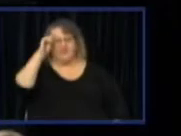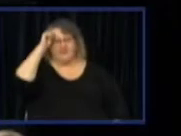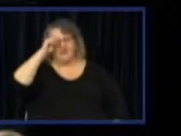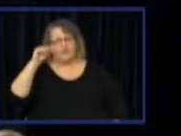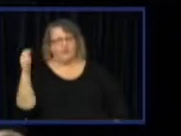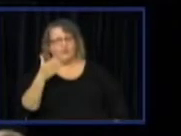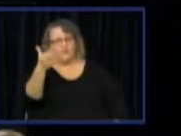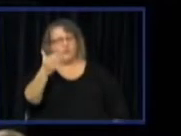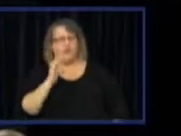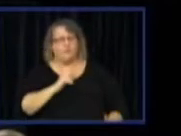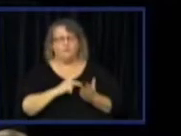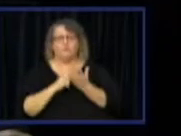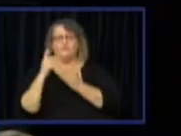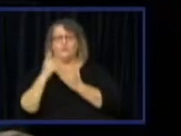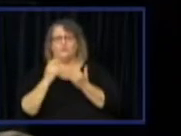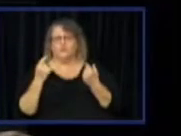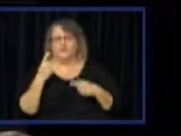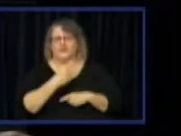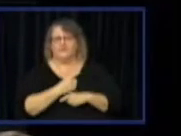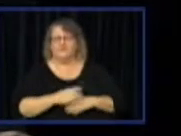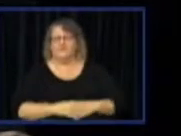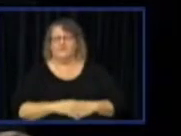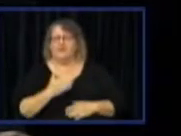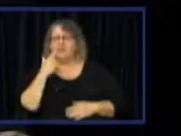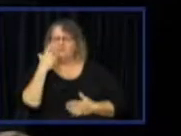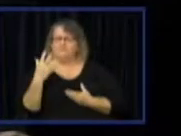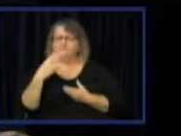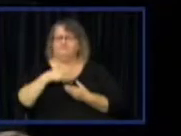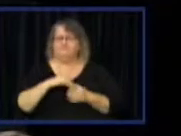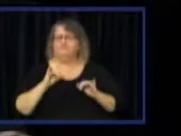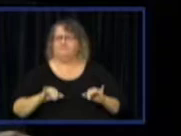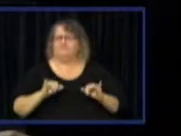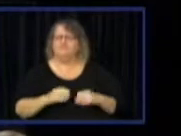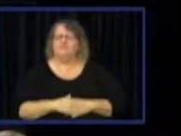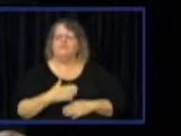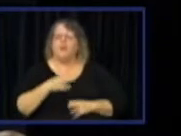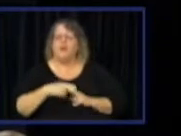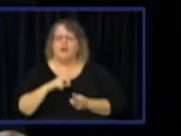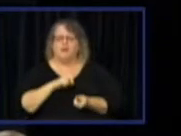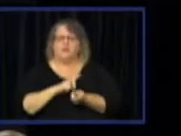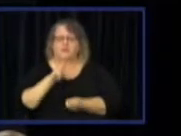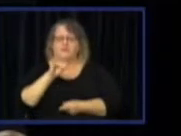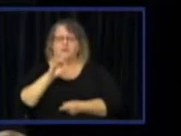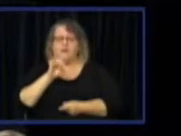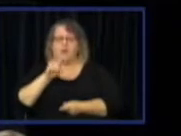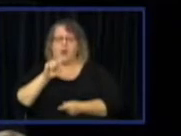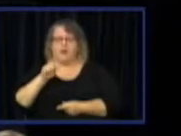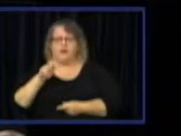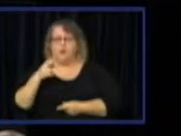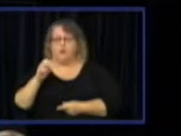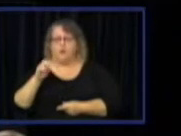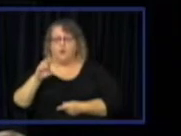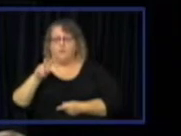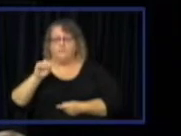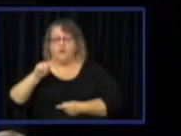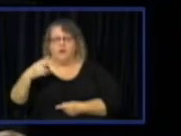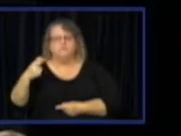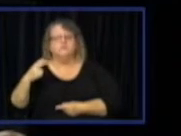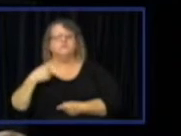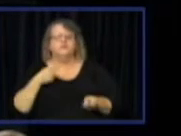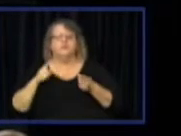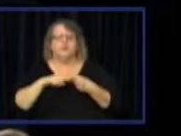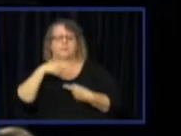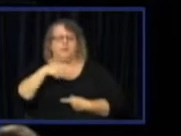Aloha, welcome to our program today. Thank you for joining us. My name is Dr. Violet Horvath, and I'm Director of Pacific